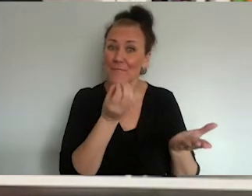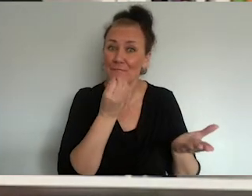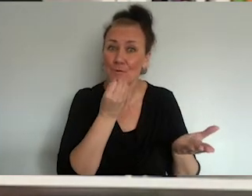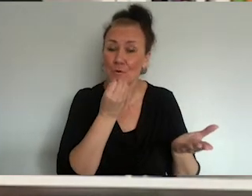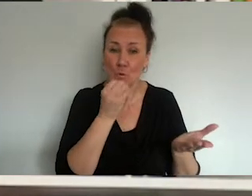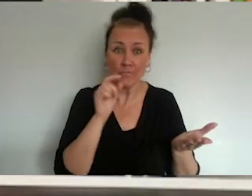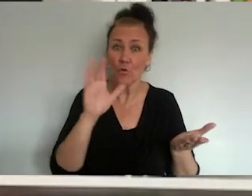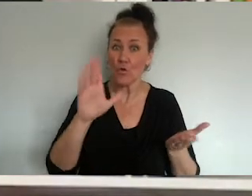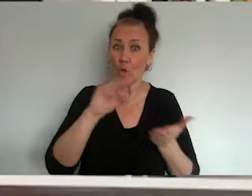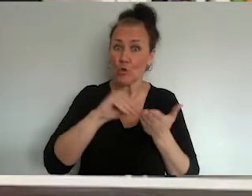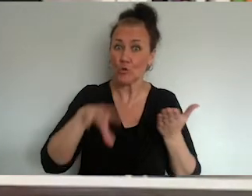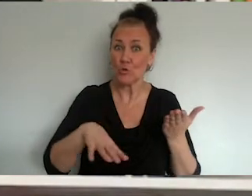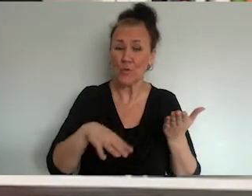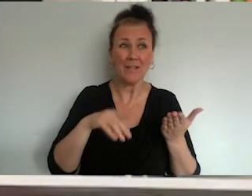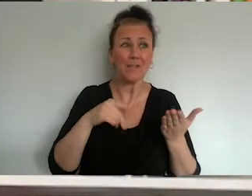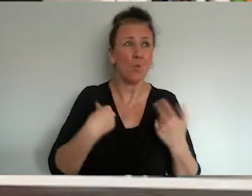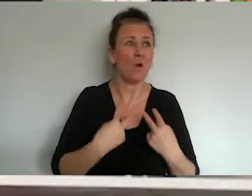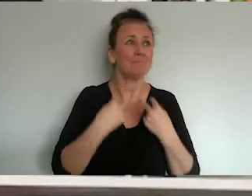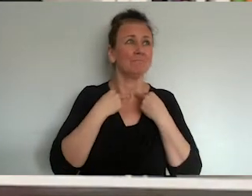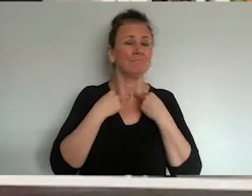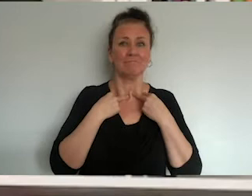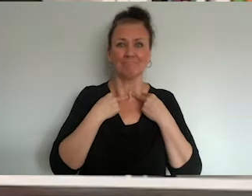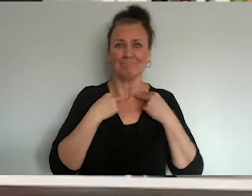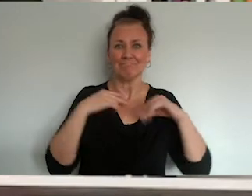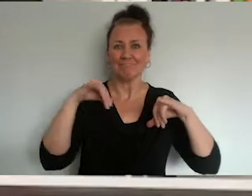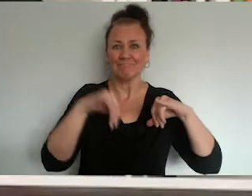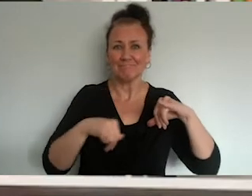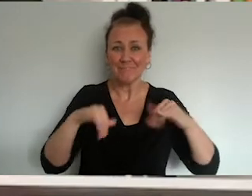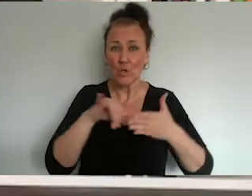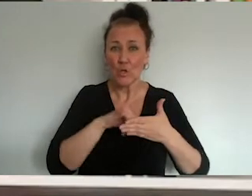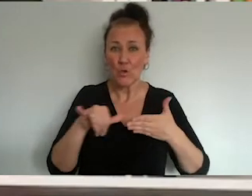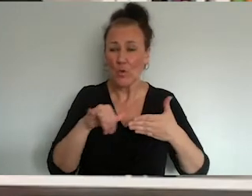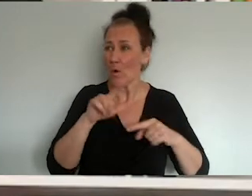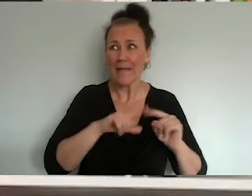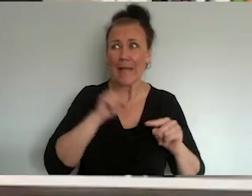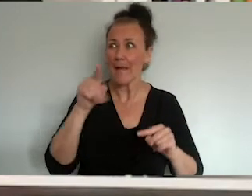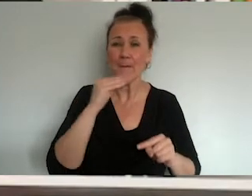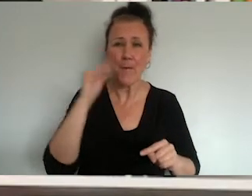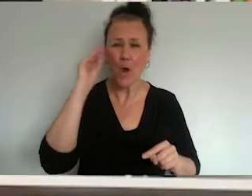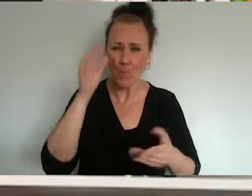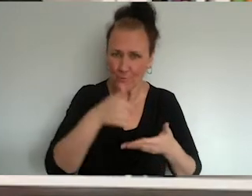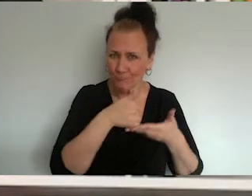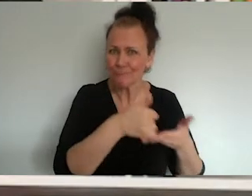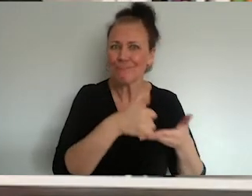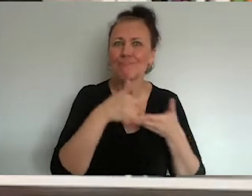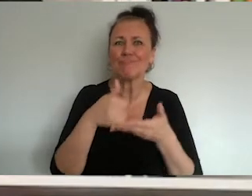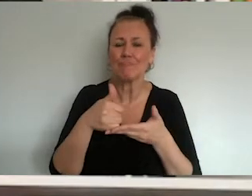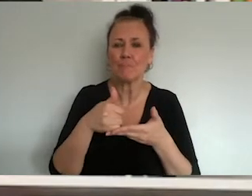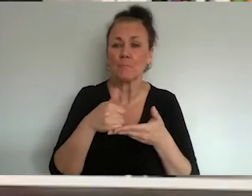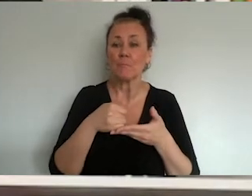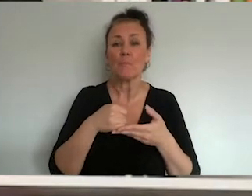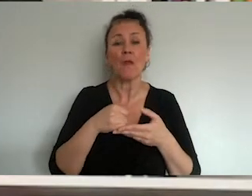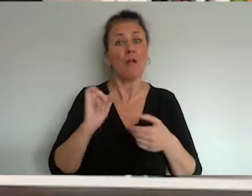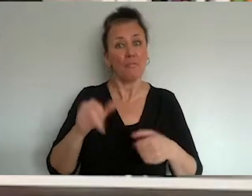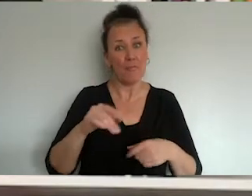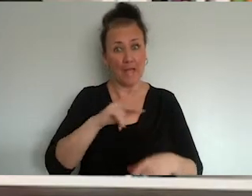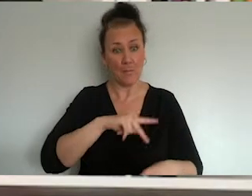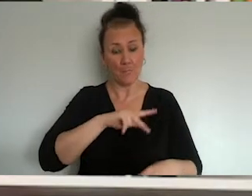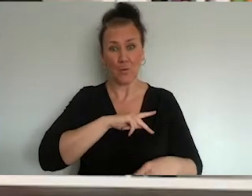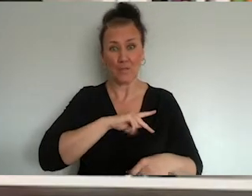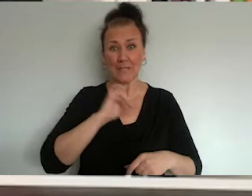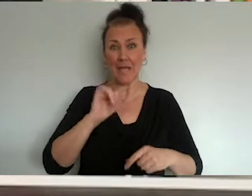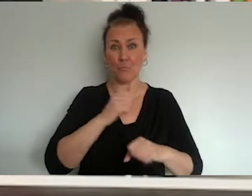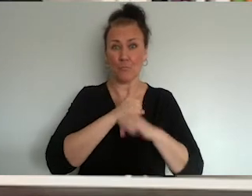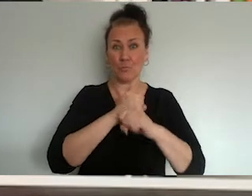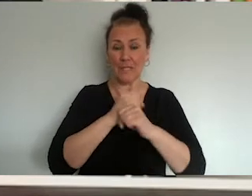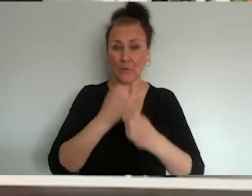packages and groceries to fellow students who couldn't return home, or arrange for the transport of personal protective equipment